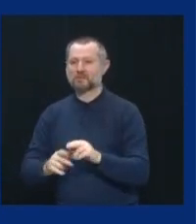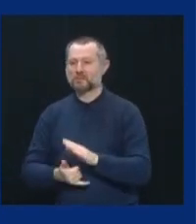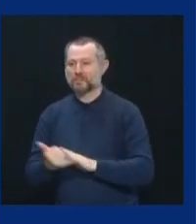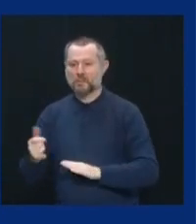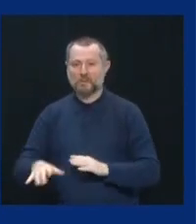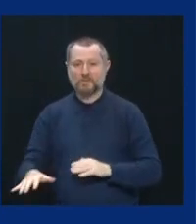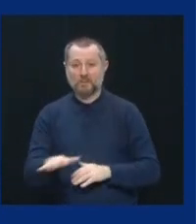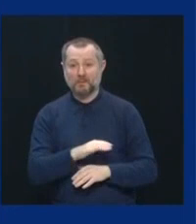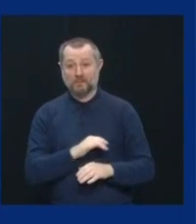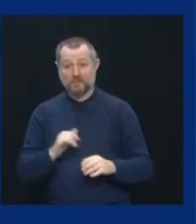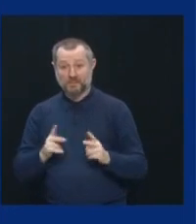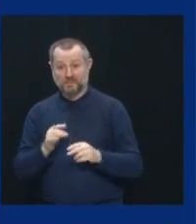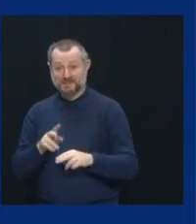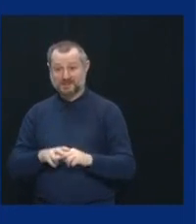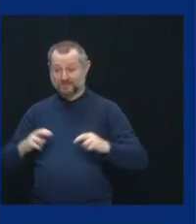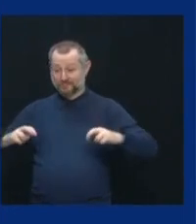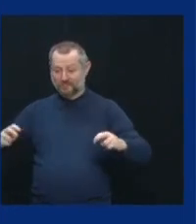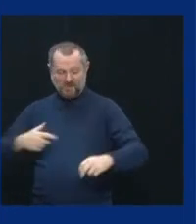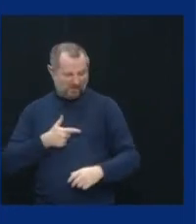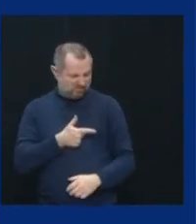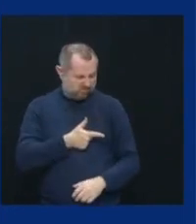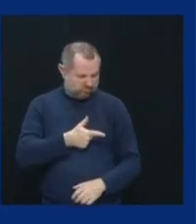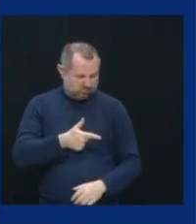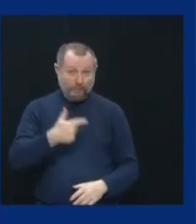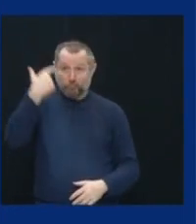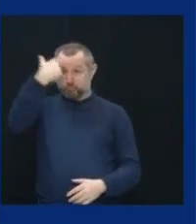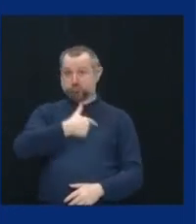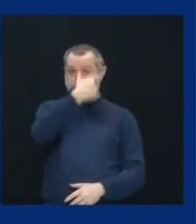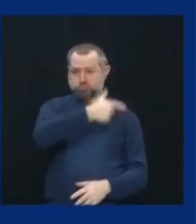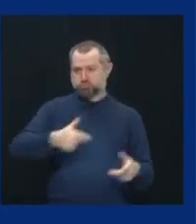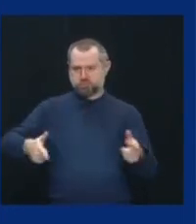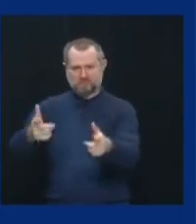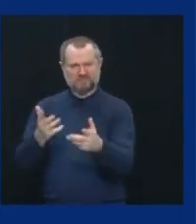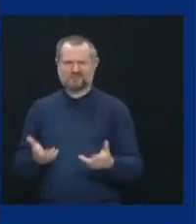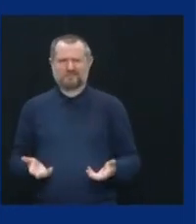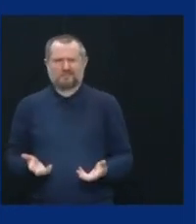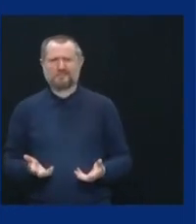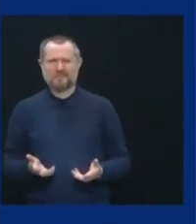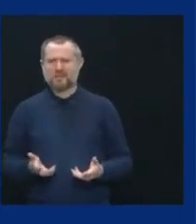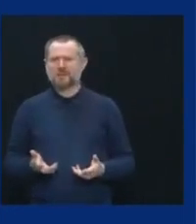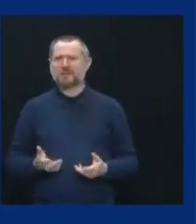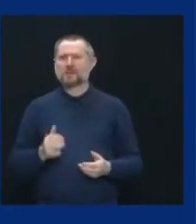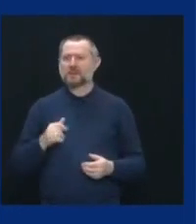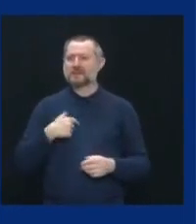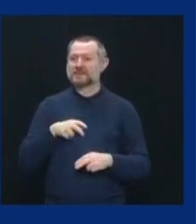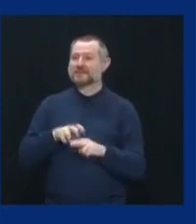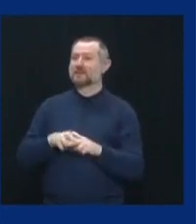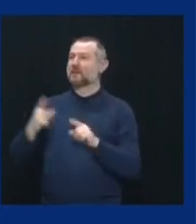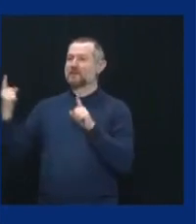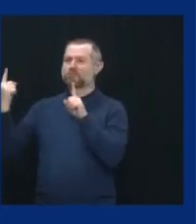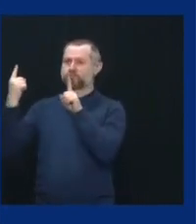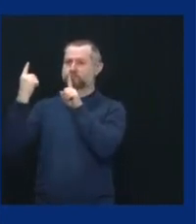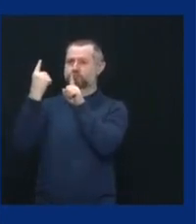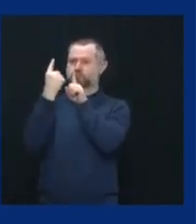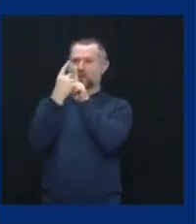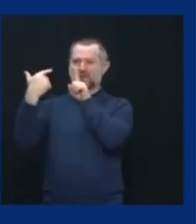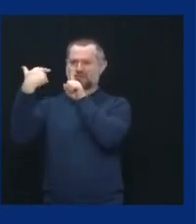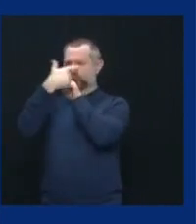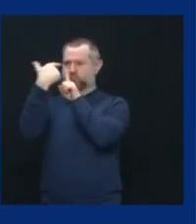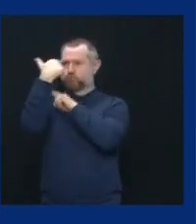it. I think that's the problem with your theory. You're a passenger, a guy comes through with a hazmat suit with